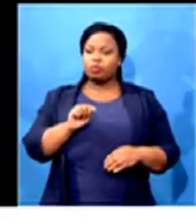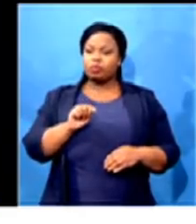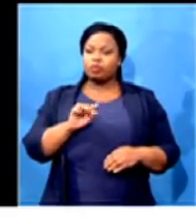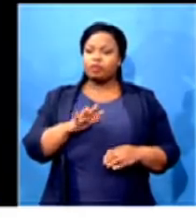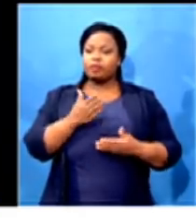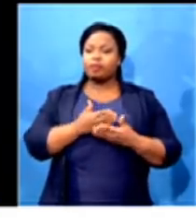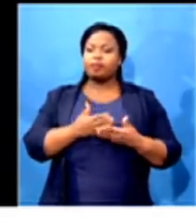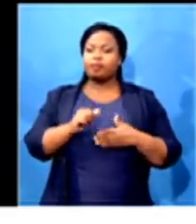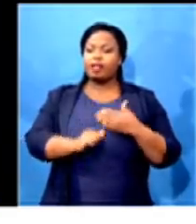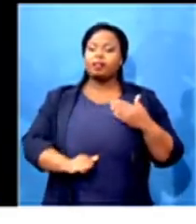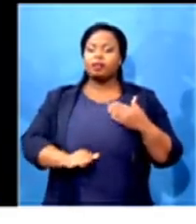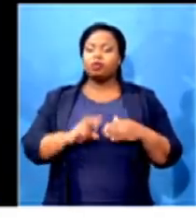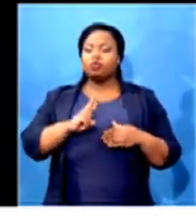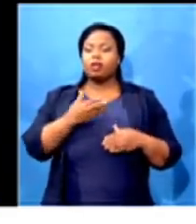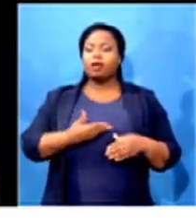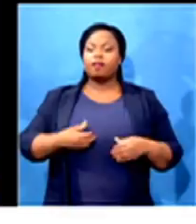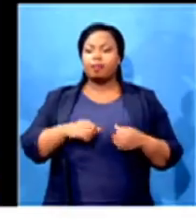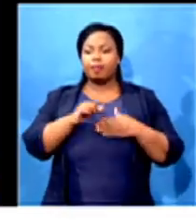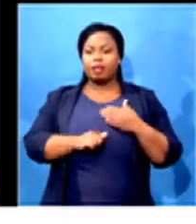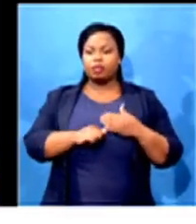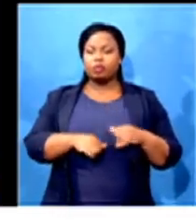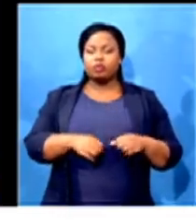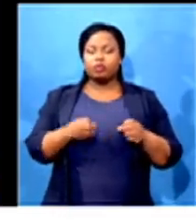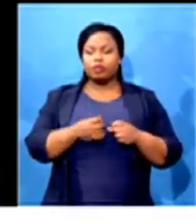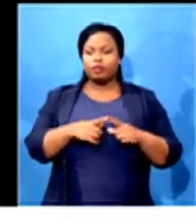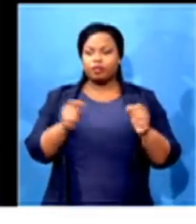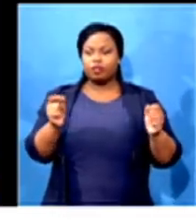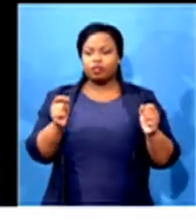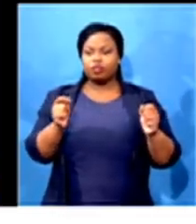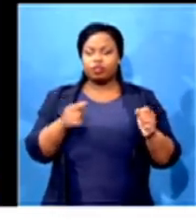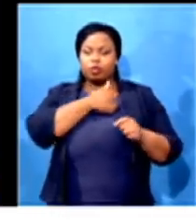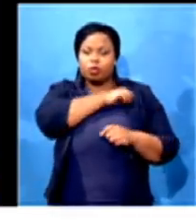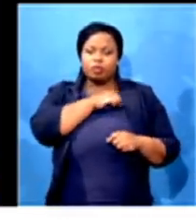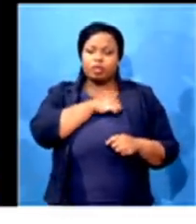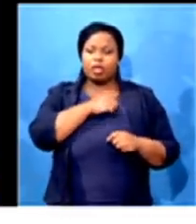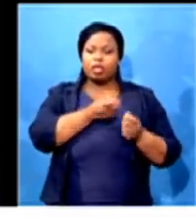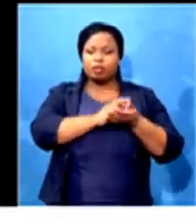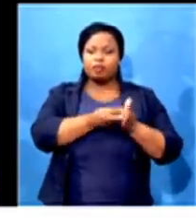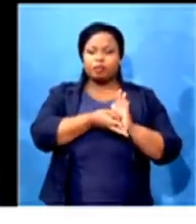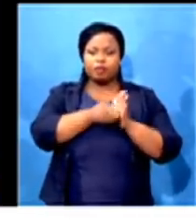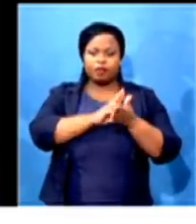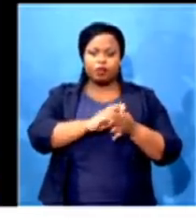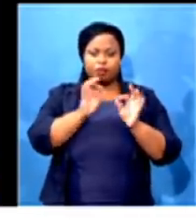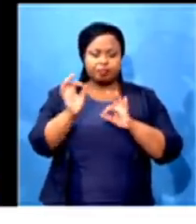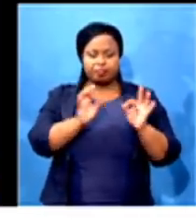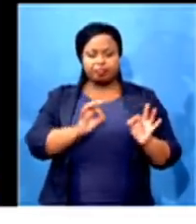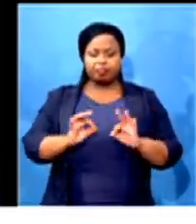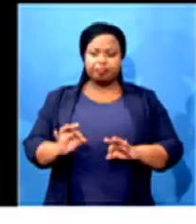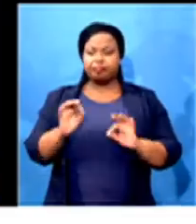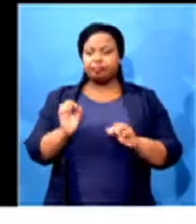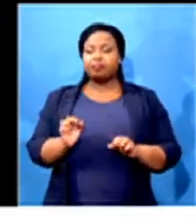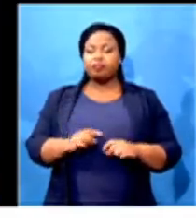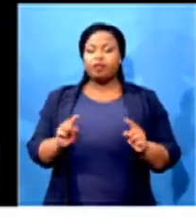complete the majority of the hospitals, while we still have a few that are remaining. It was not an easy